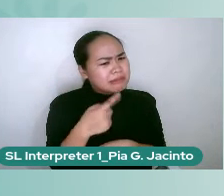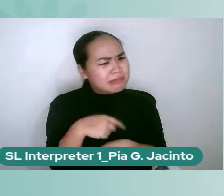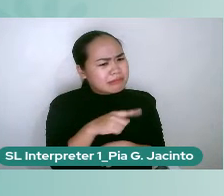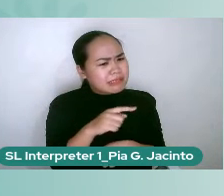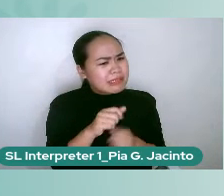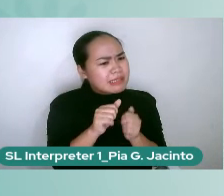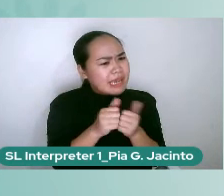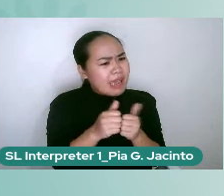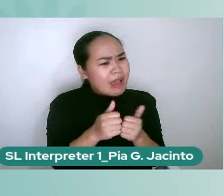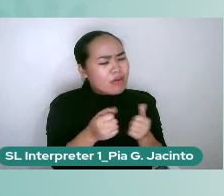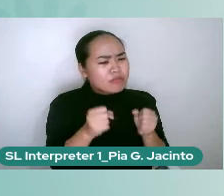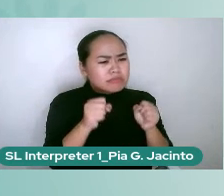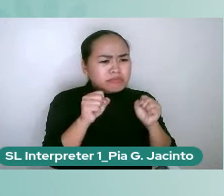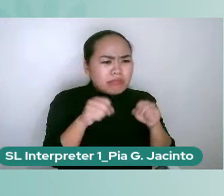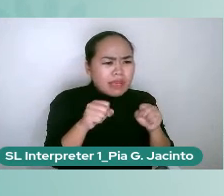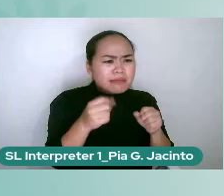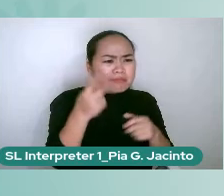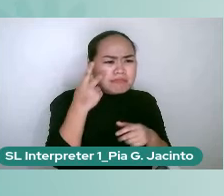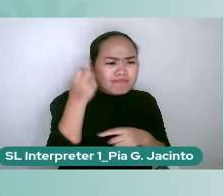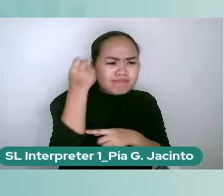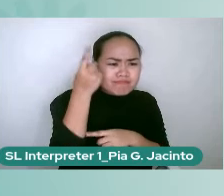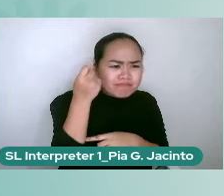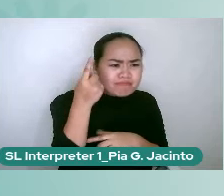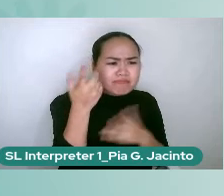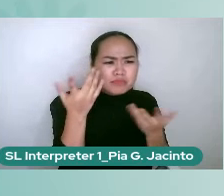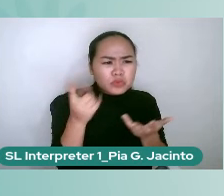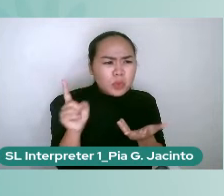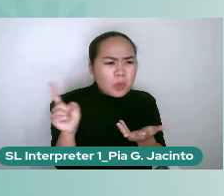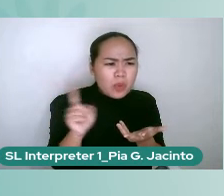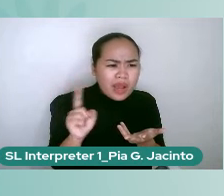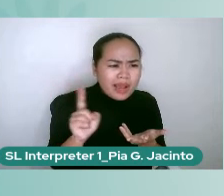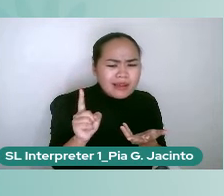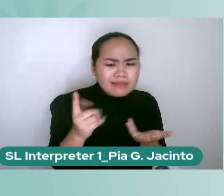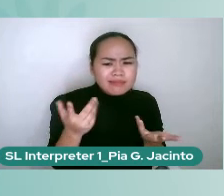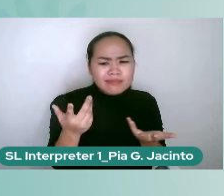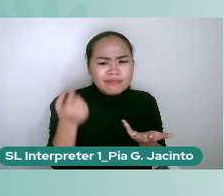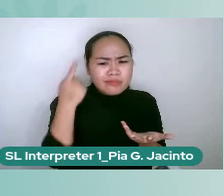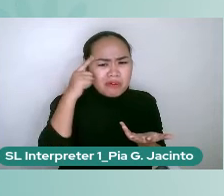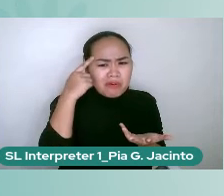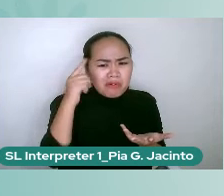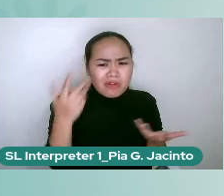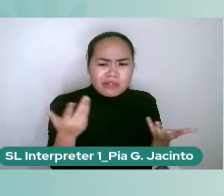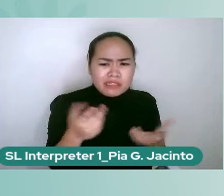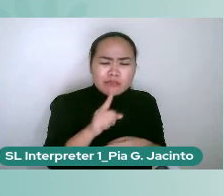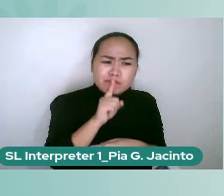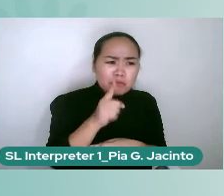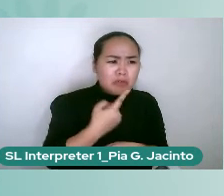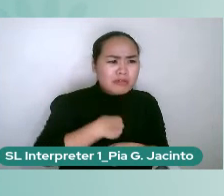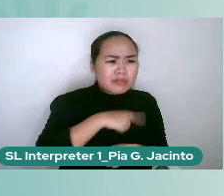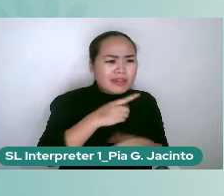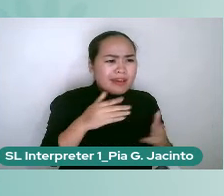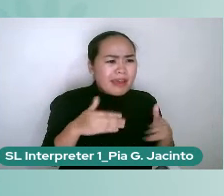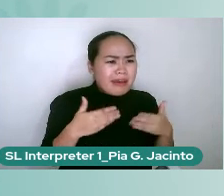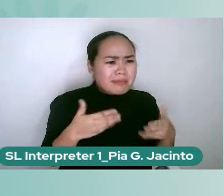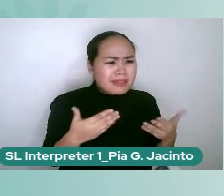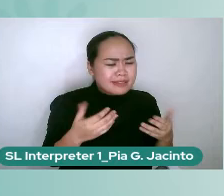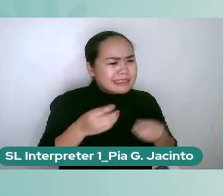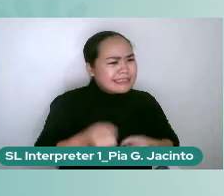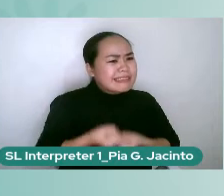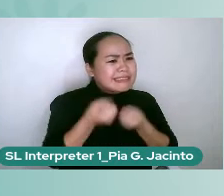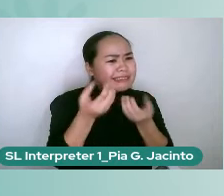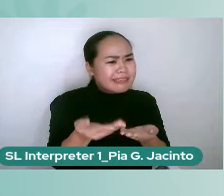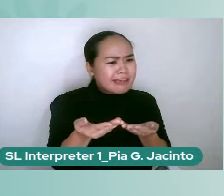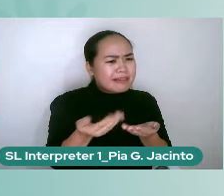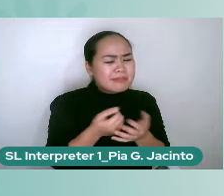platforms and understanding what settings they're suitable for, and we're certainly very happy to provide